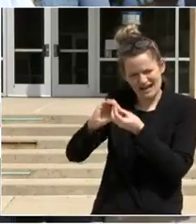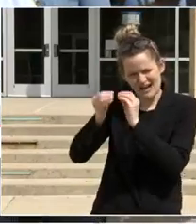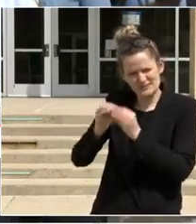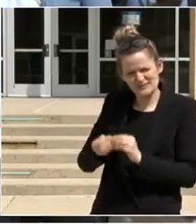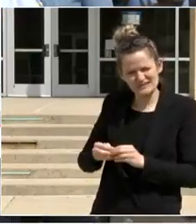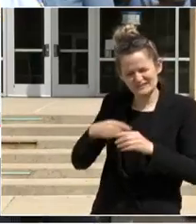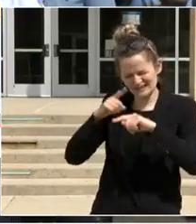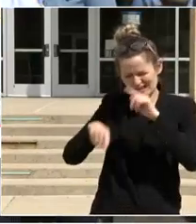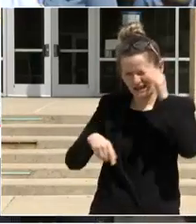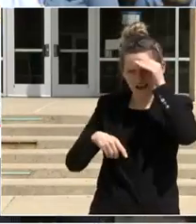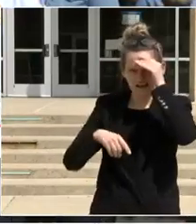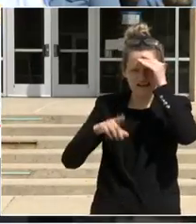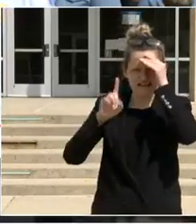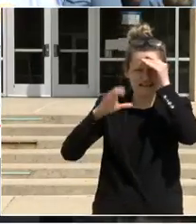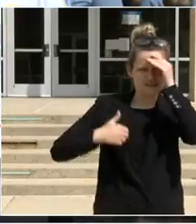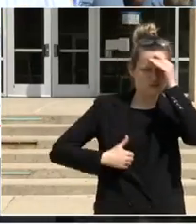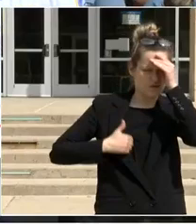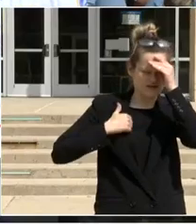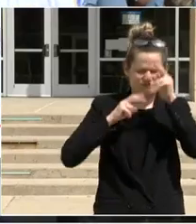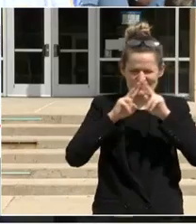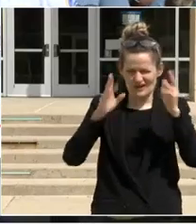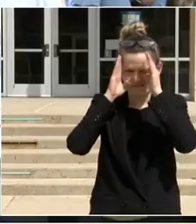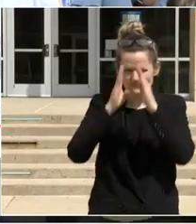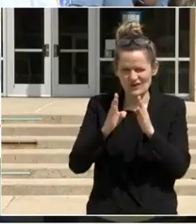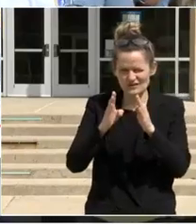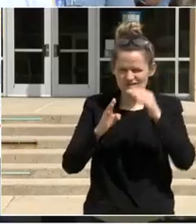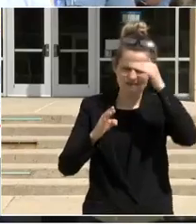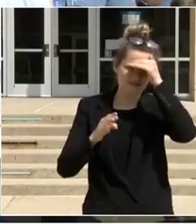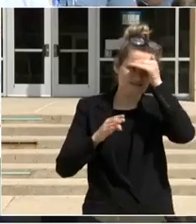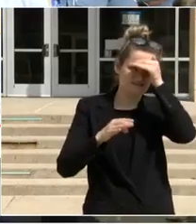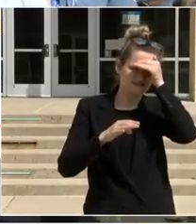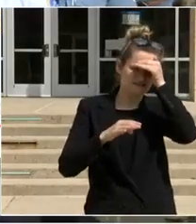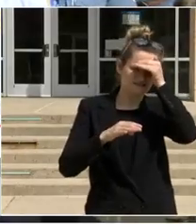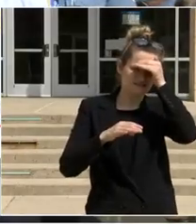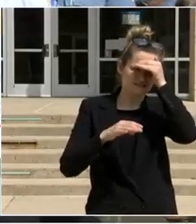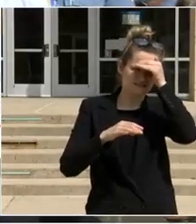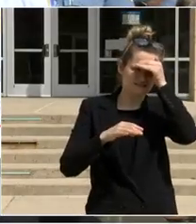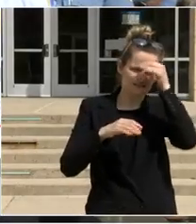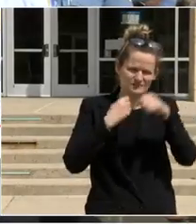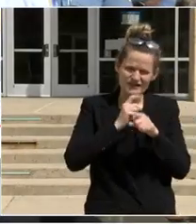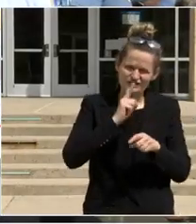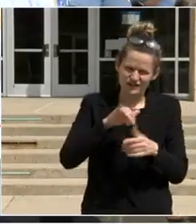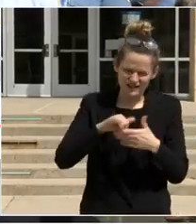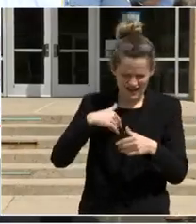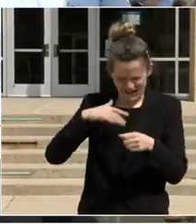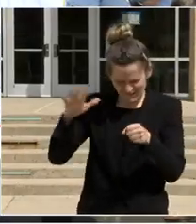on making sure that this package in its entirety is improved.